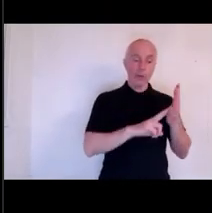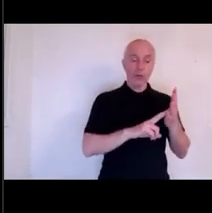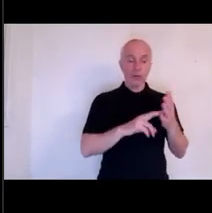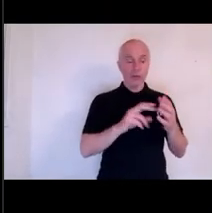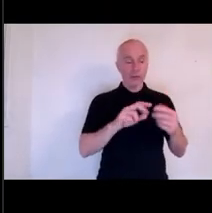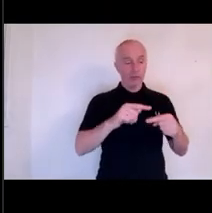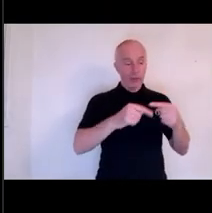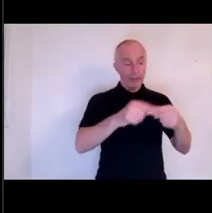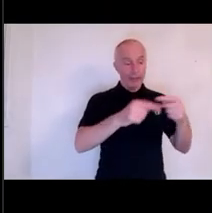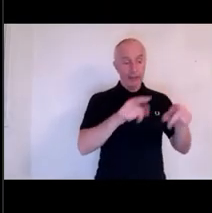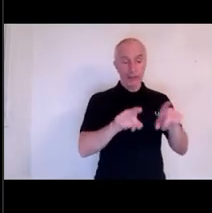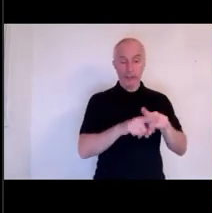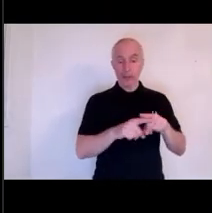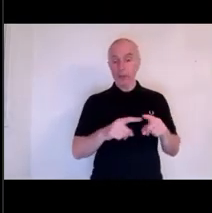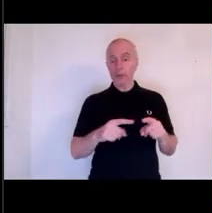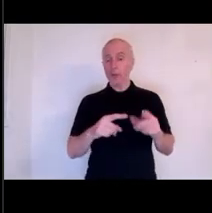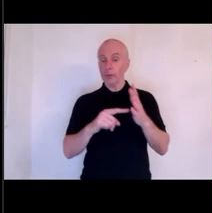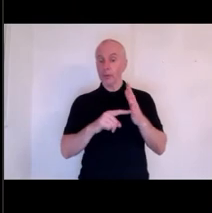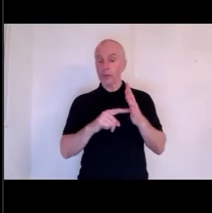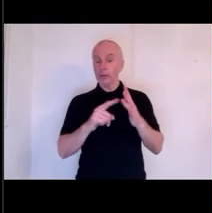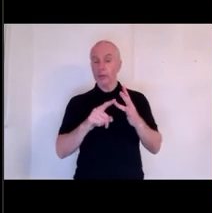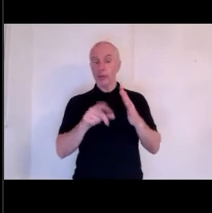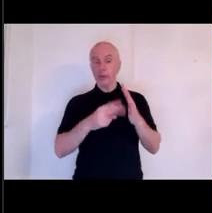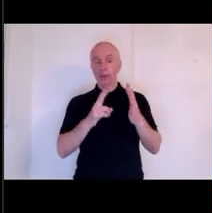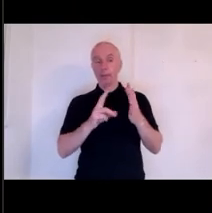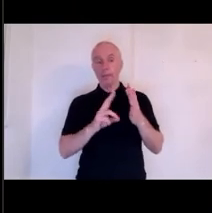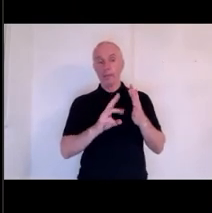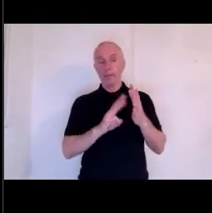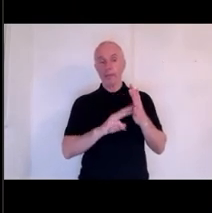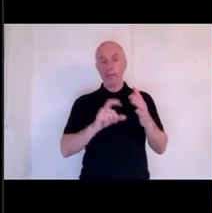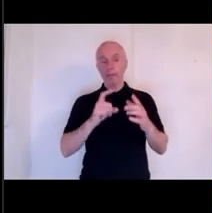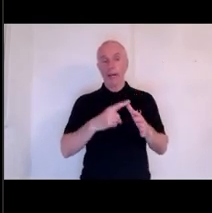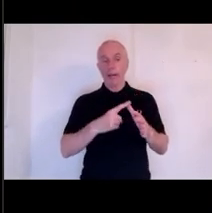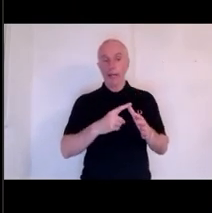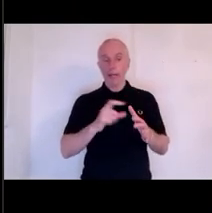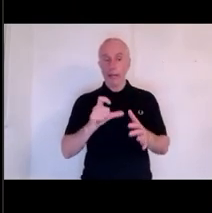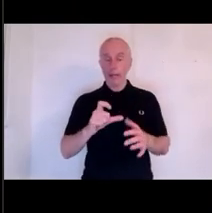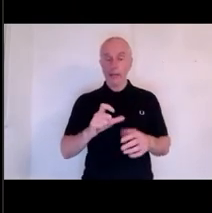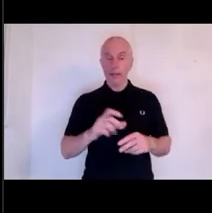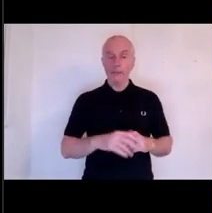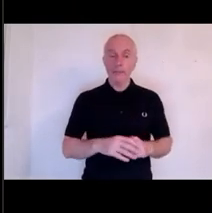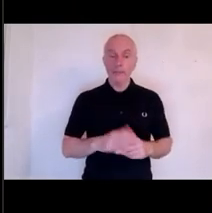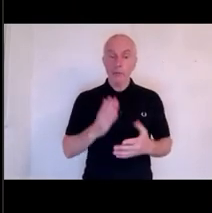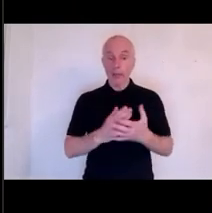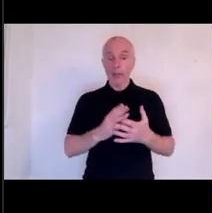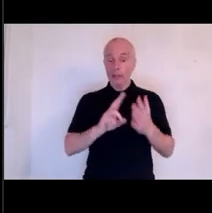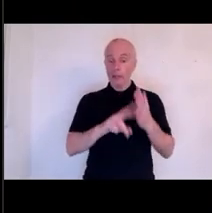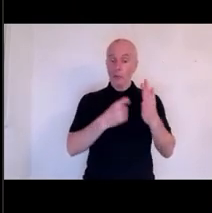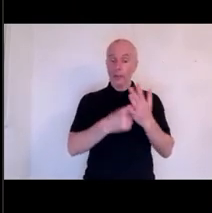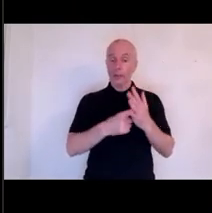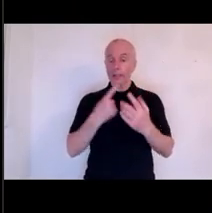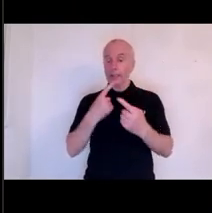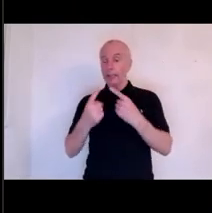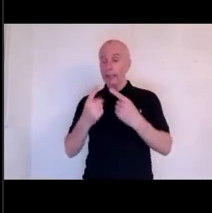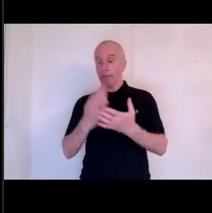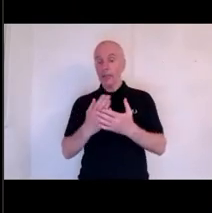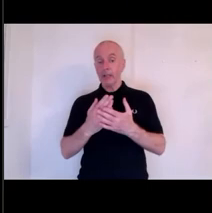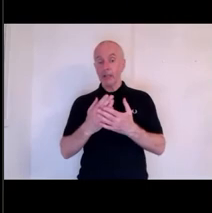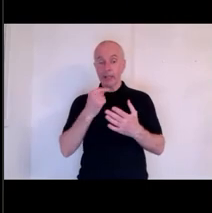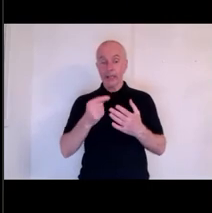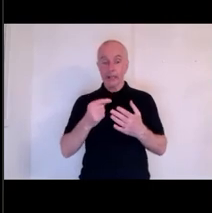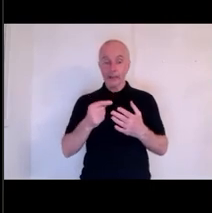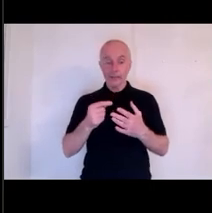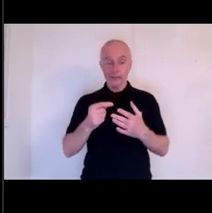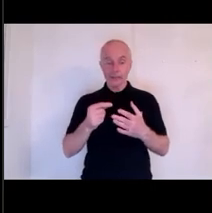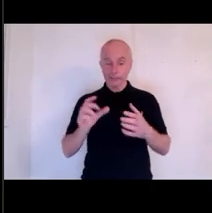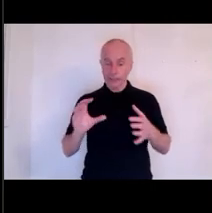it. I think one of the first things to highlight is nuclear data is a cross-cutting area of research between fission and fusion.